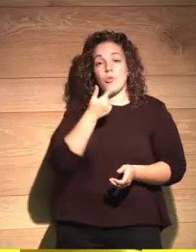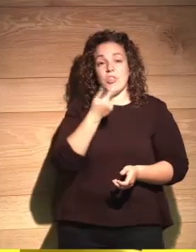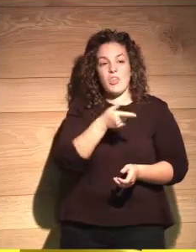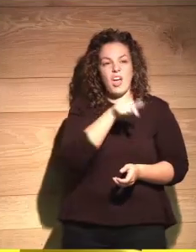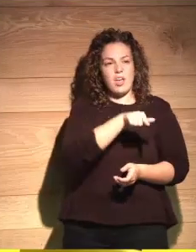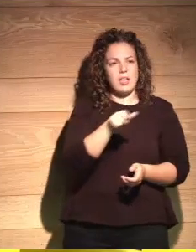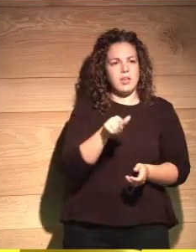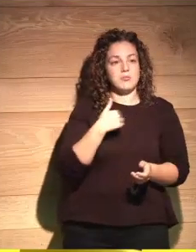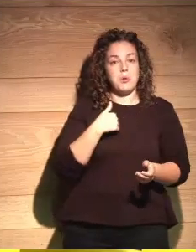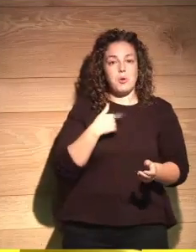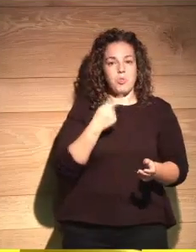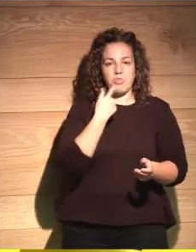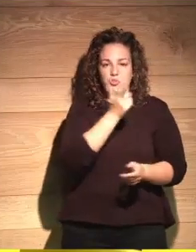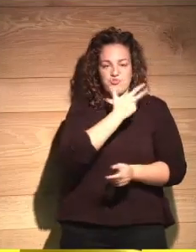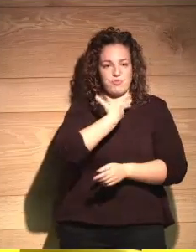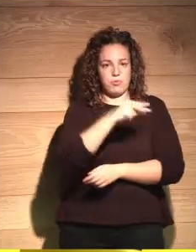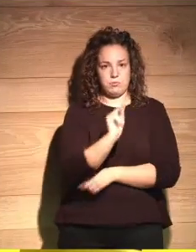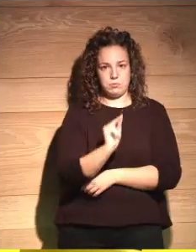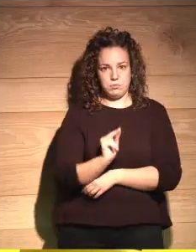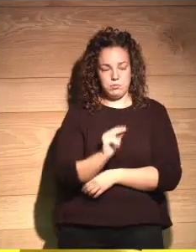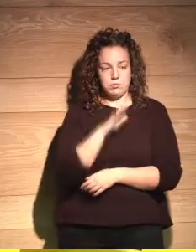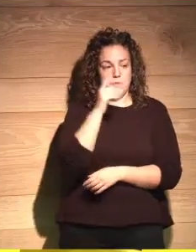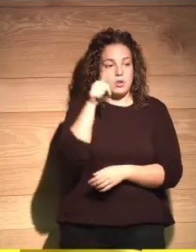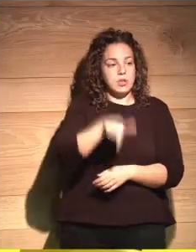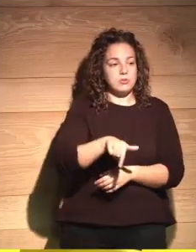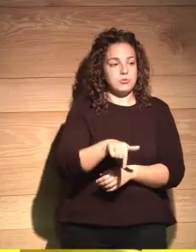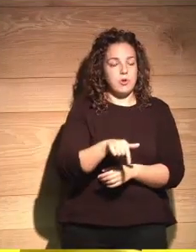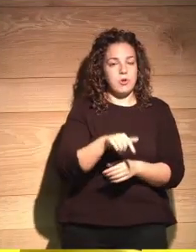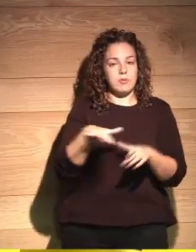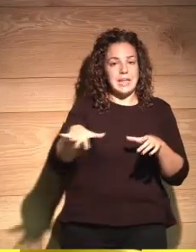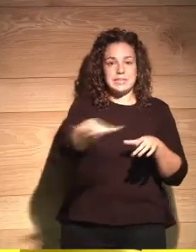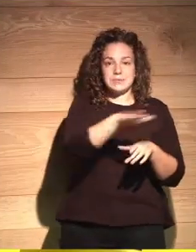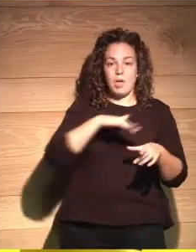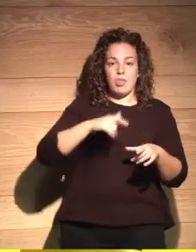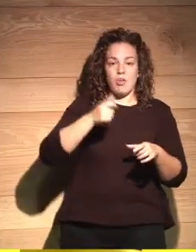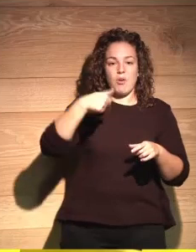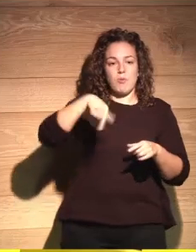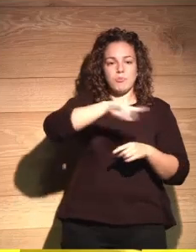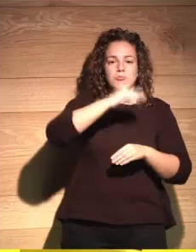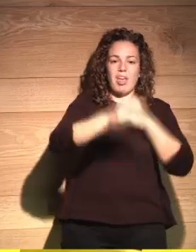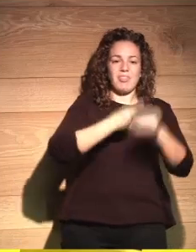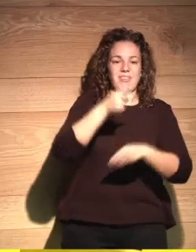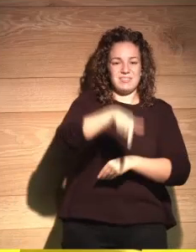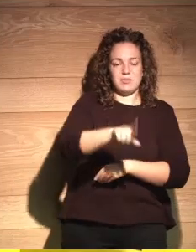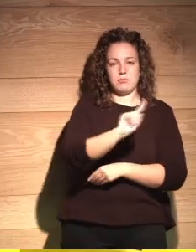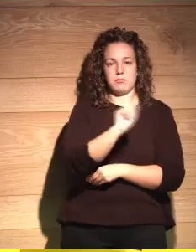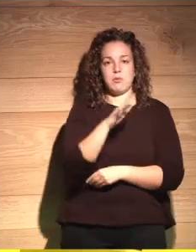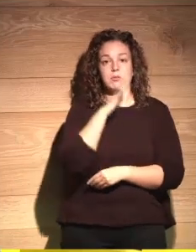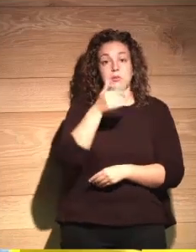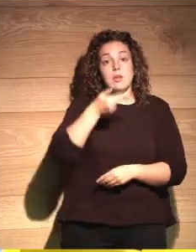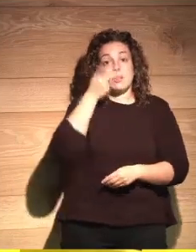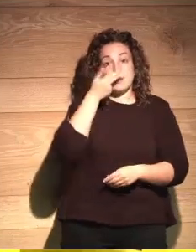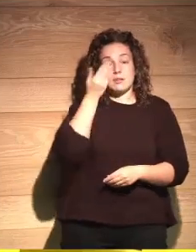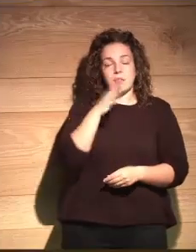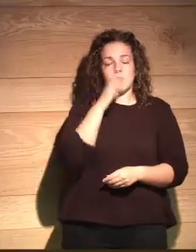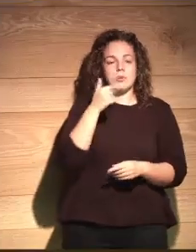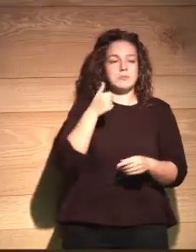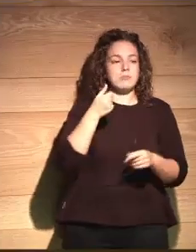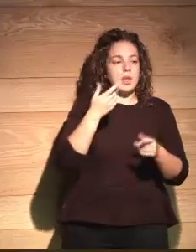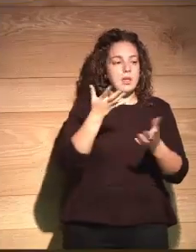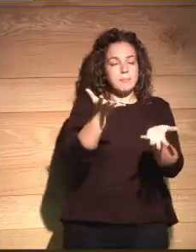very, very clever. They say, okay, I refuse. I'm not going to accept this. So that was a very